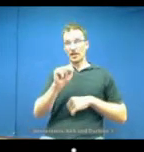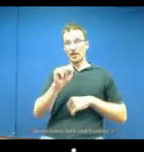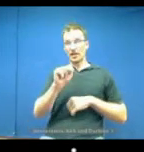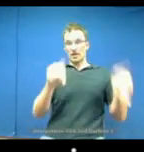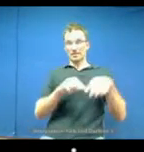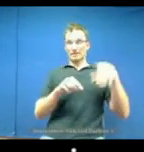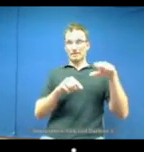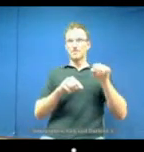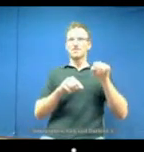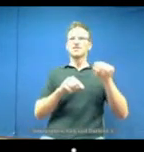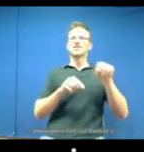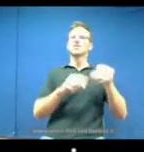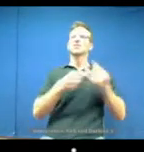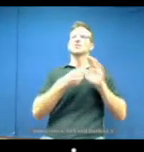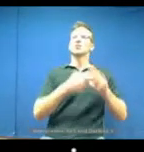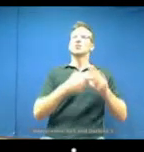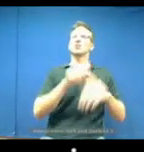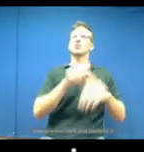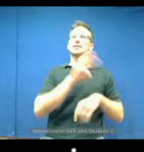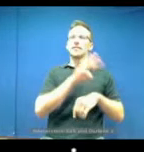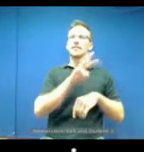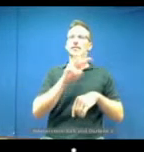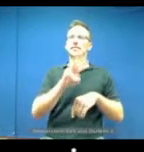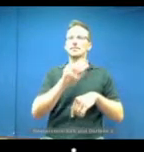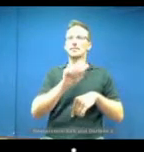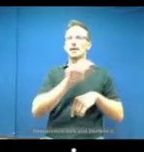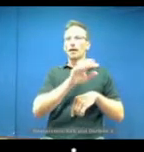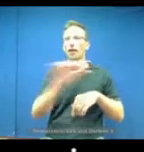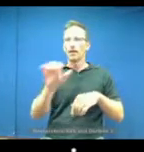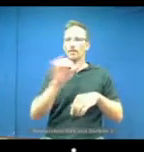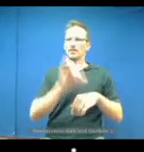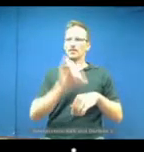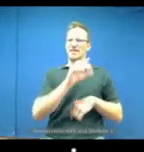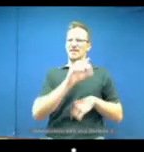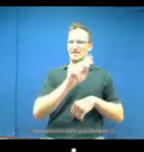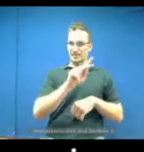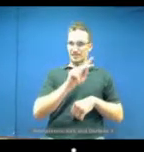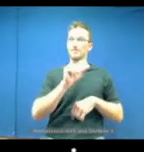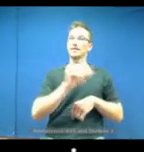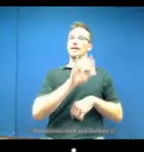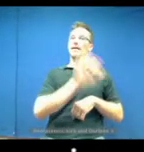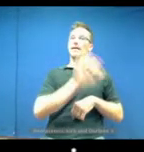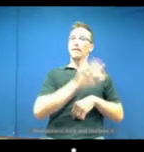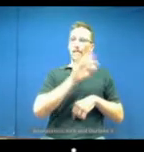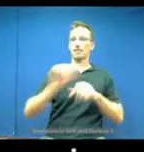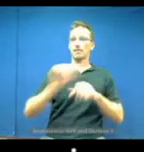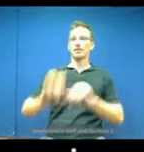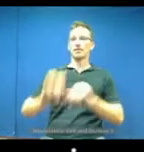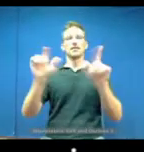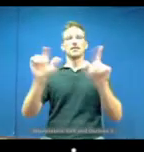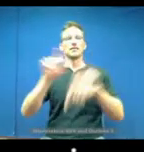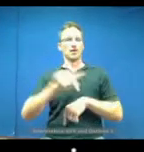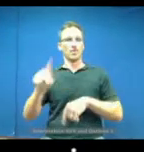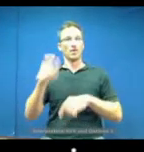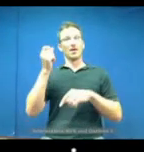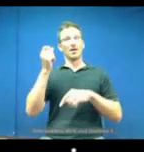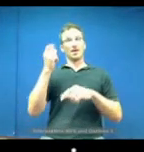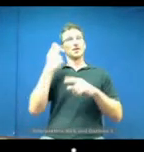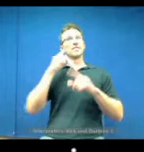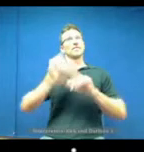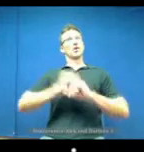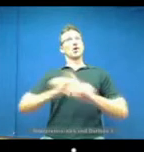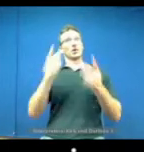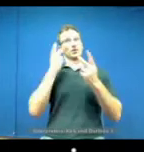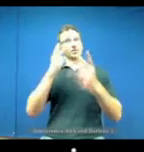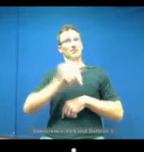PowerPoint is not working on this particular webinar. So you need to download it